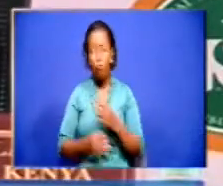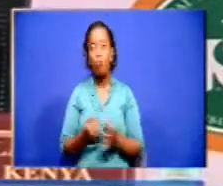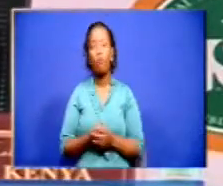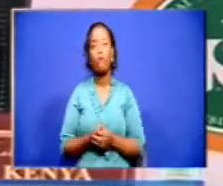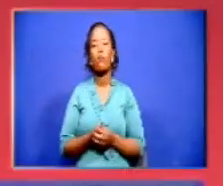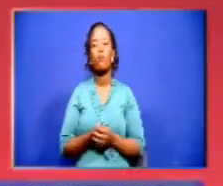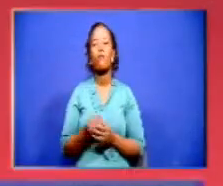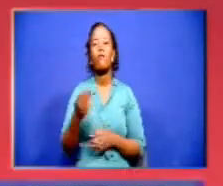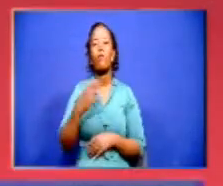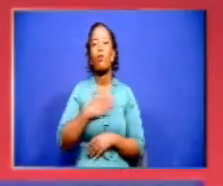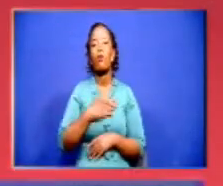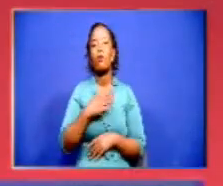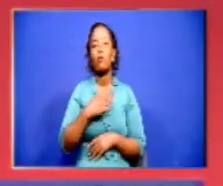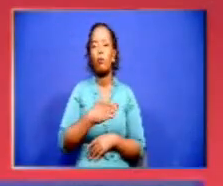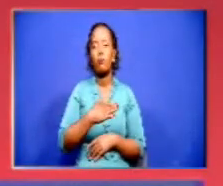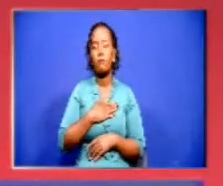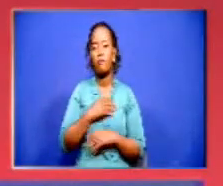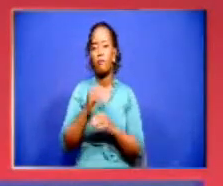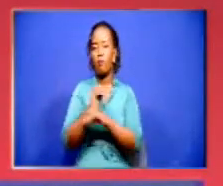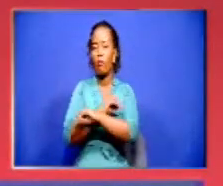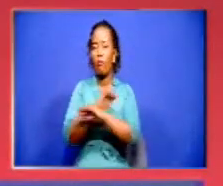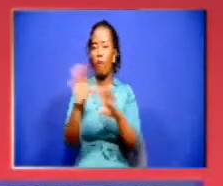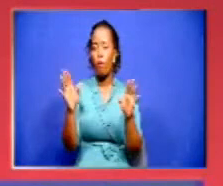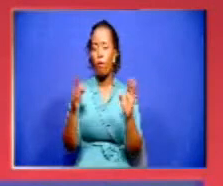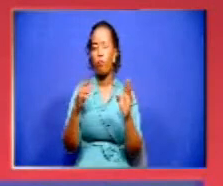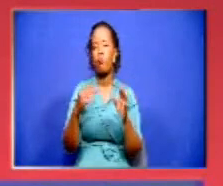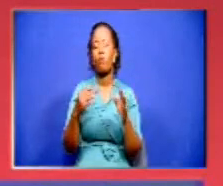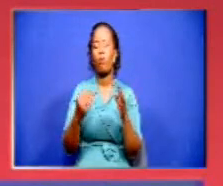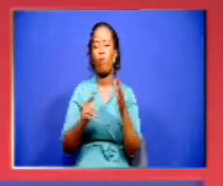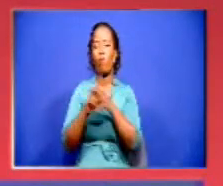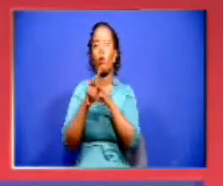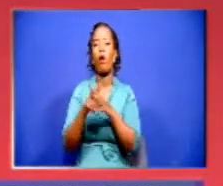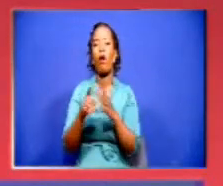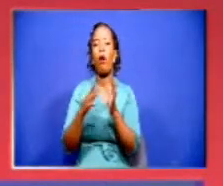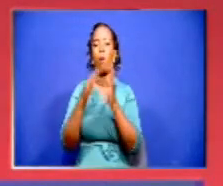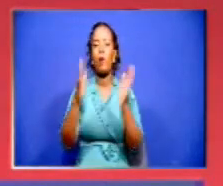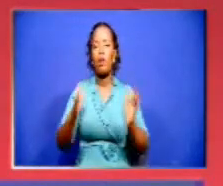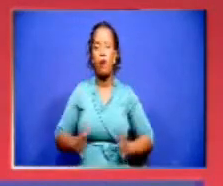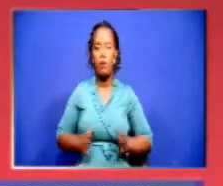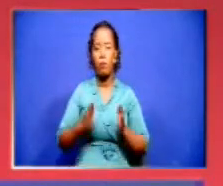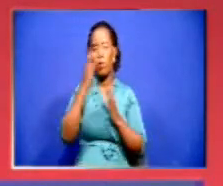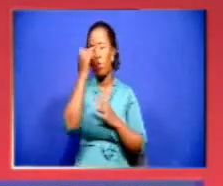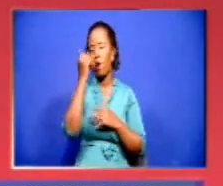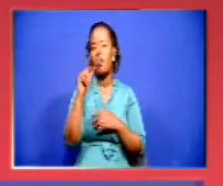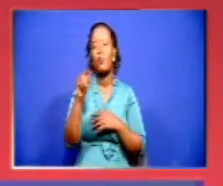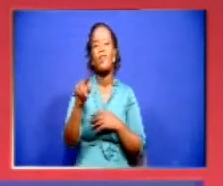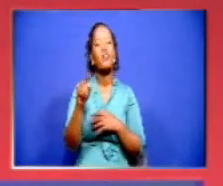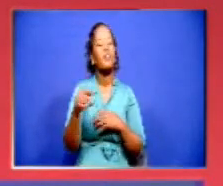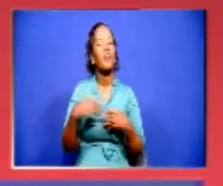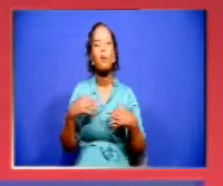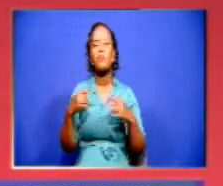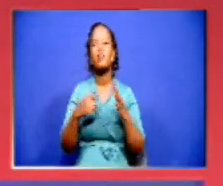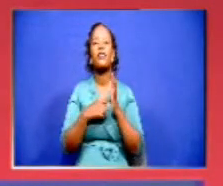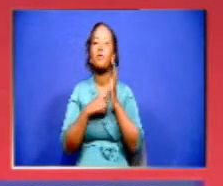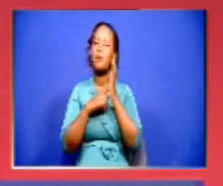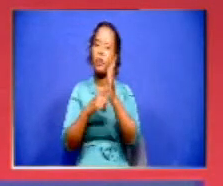I'll clearly and undoubtedly emerge as a leader because this has been demonstrated.